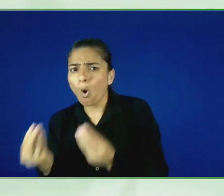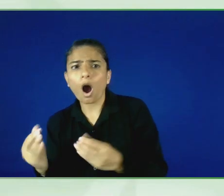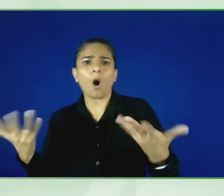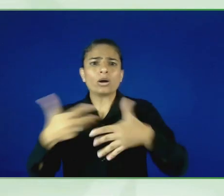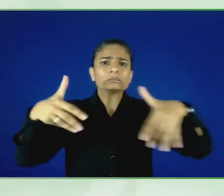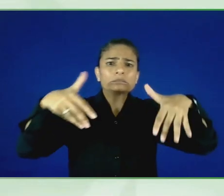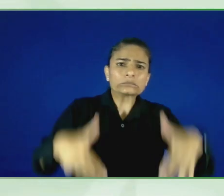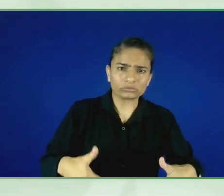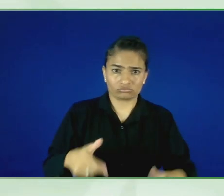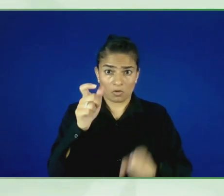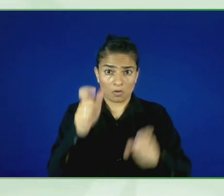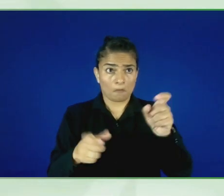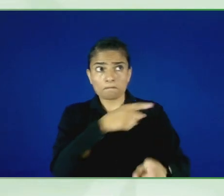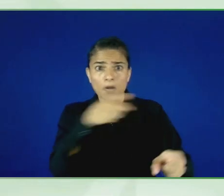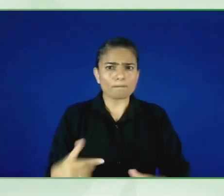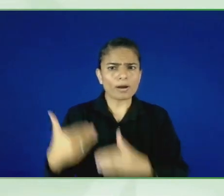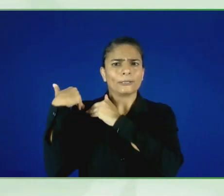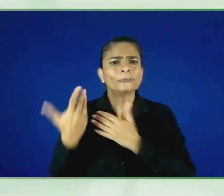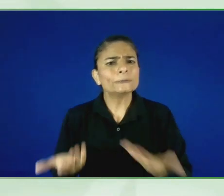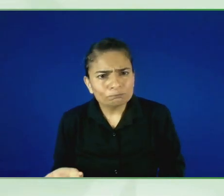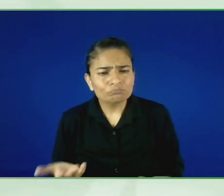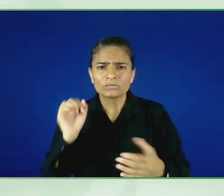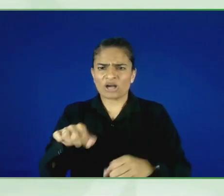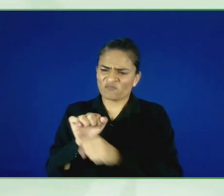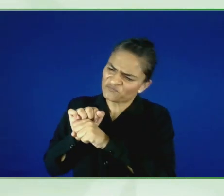inclusion. Thank you for that. I mean, you mentioned,